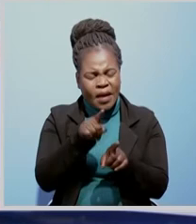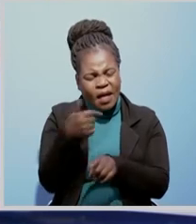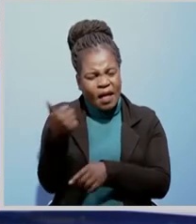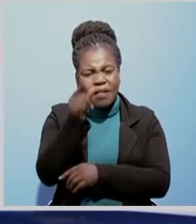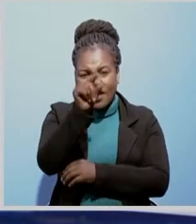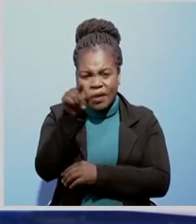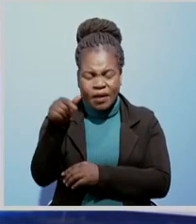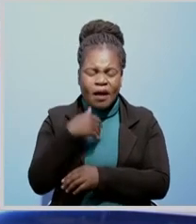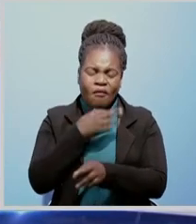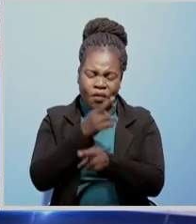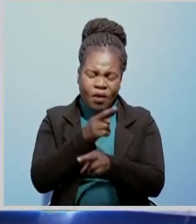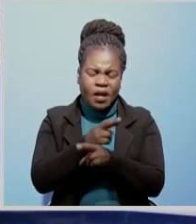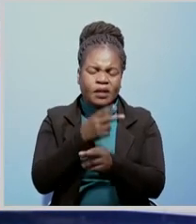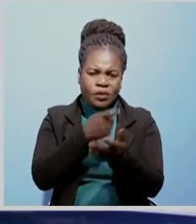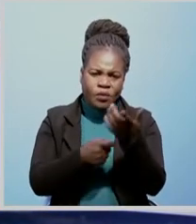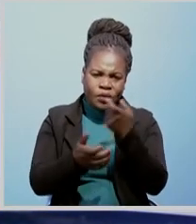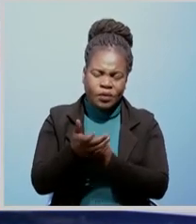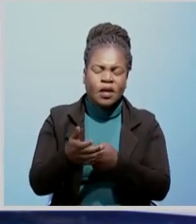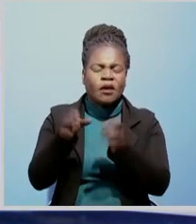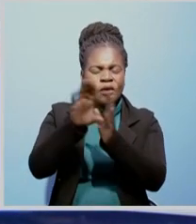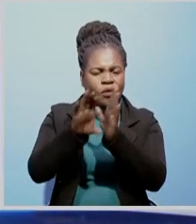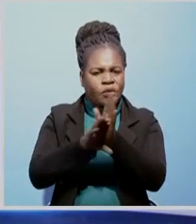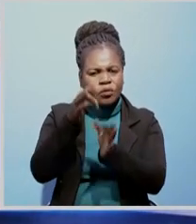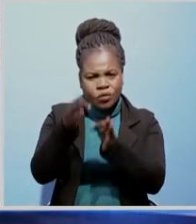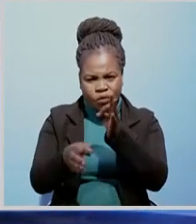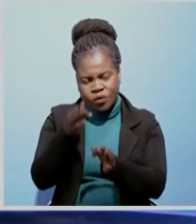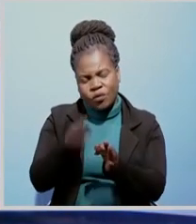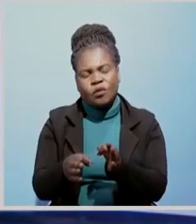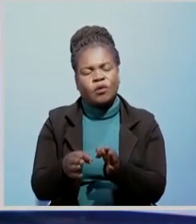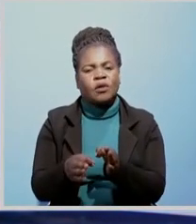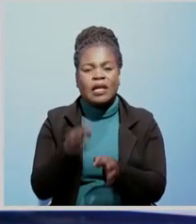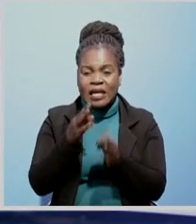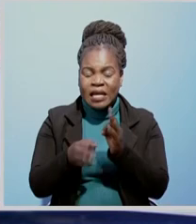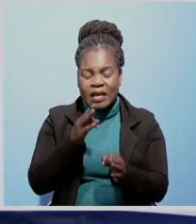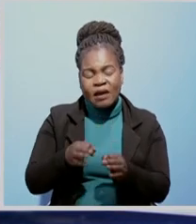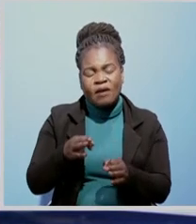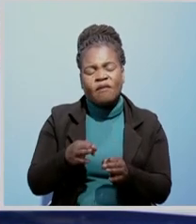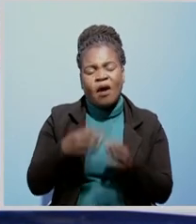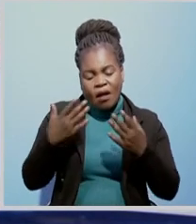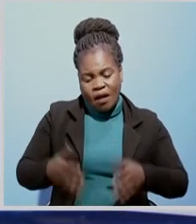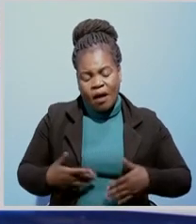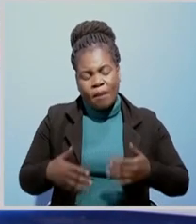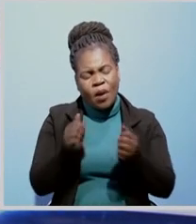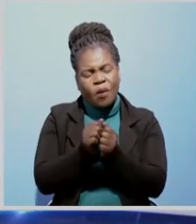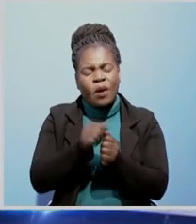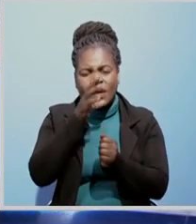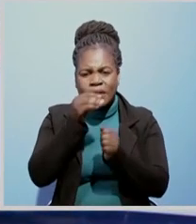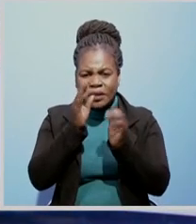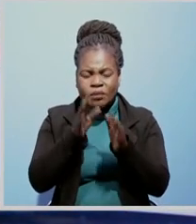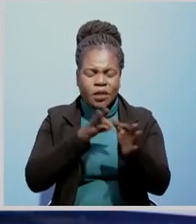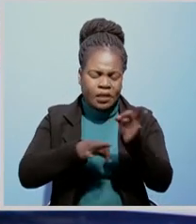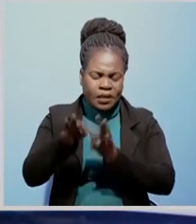the right to consult the Constitutional Court or seek judicial review in the High Courts if they are dissatisfied with the Speaker's interpretation of the